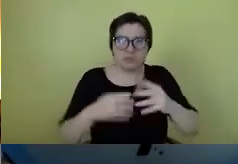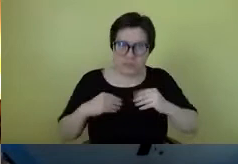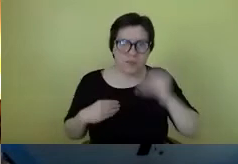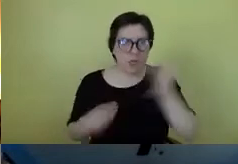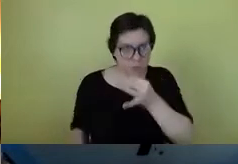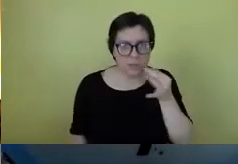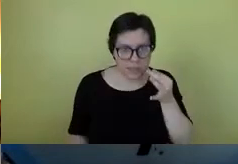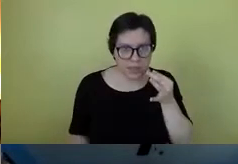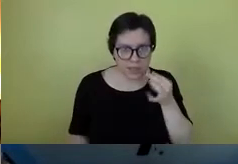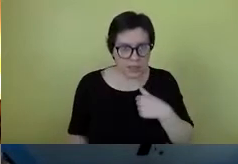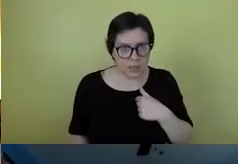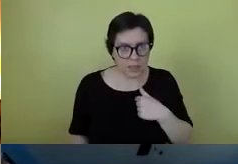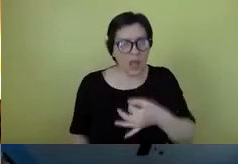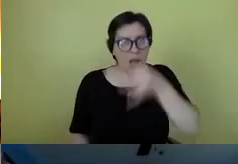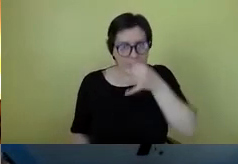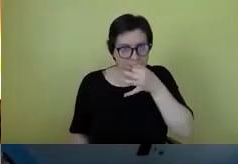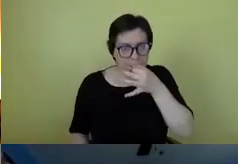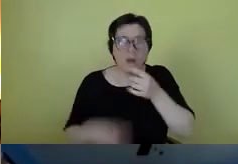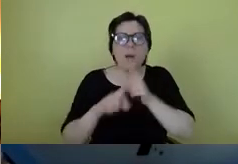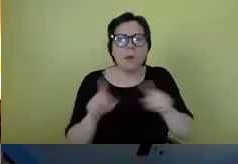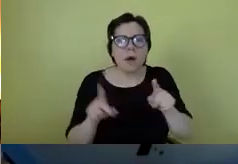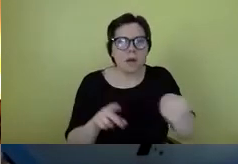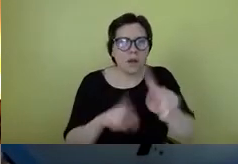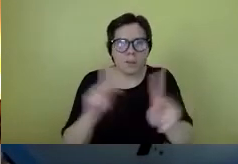But the people who are watching,